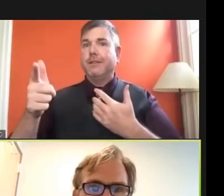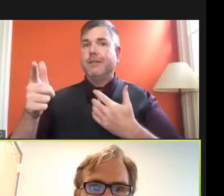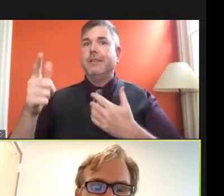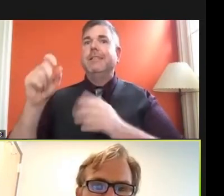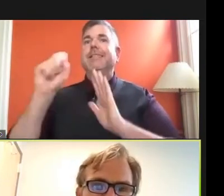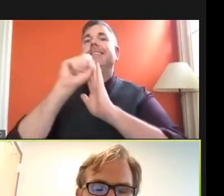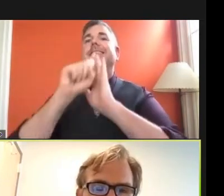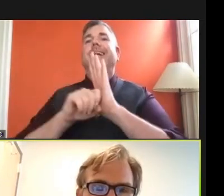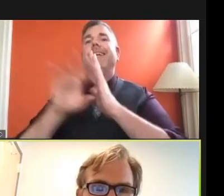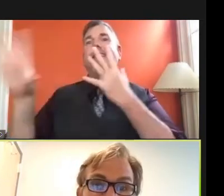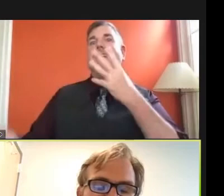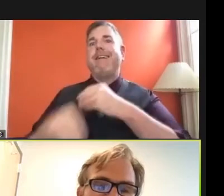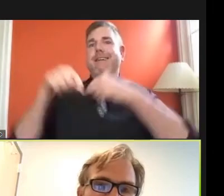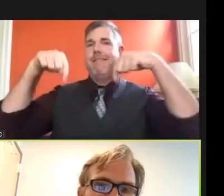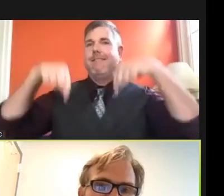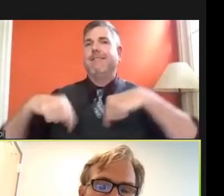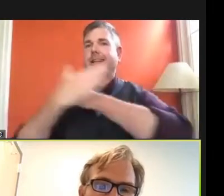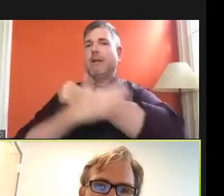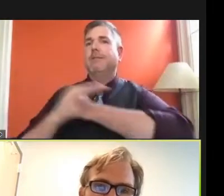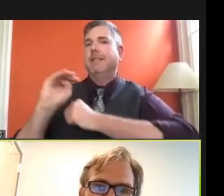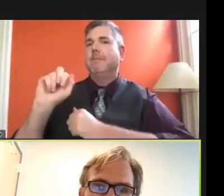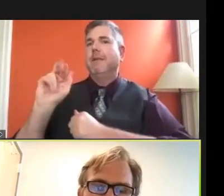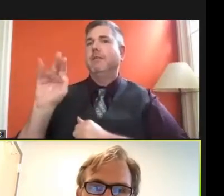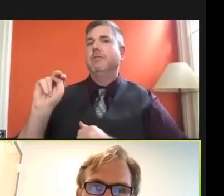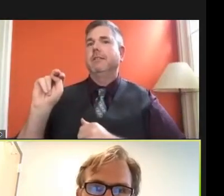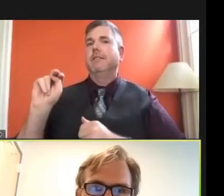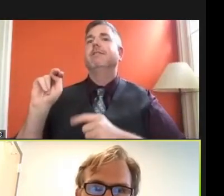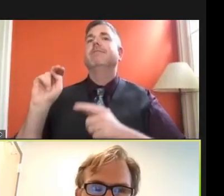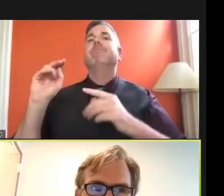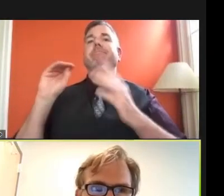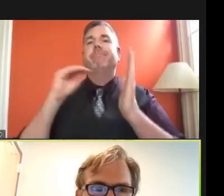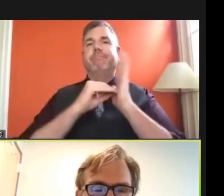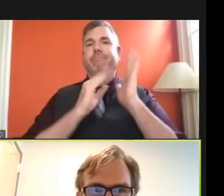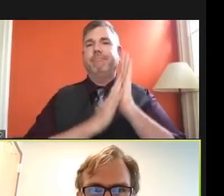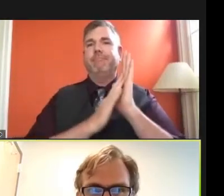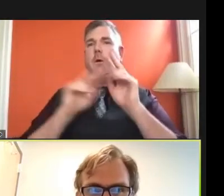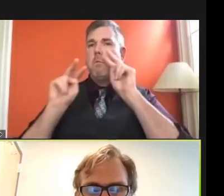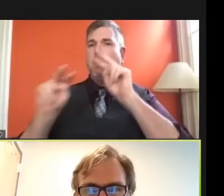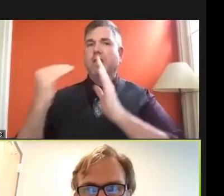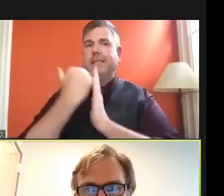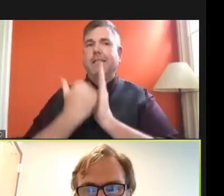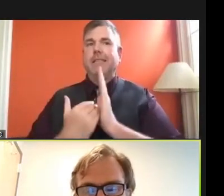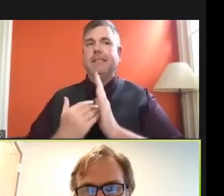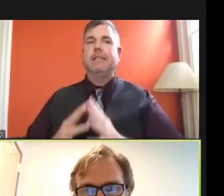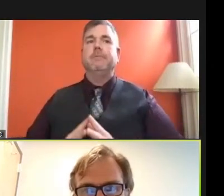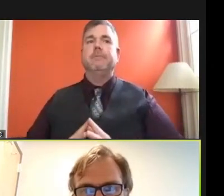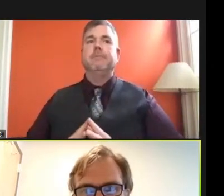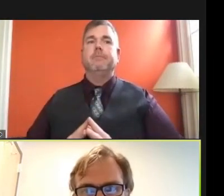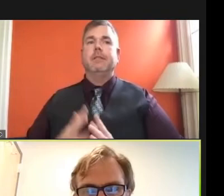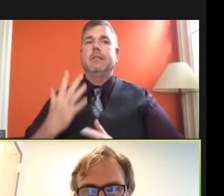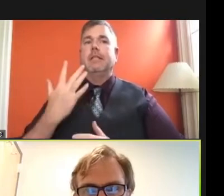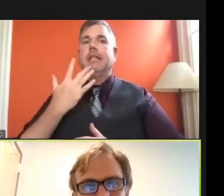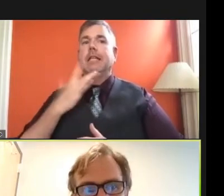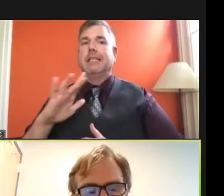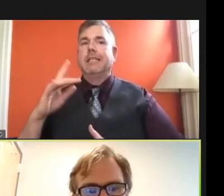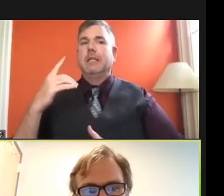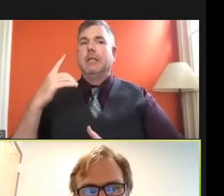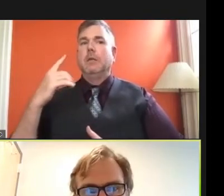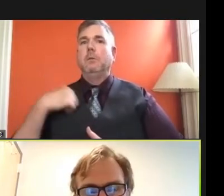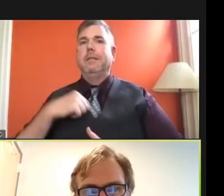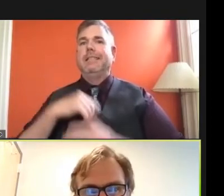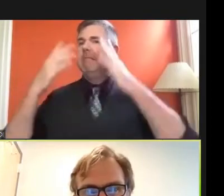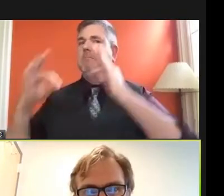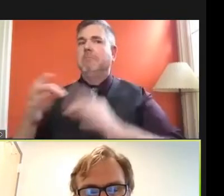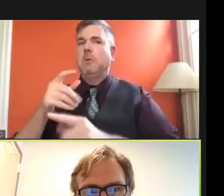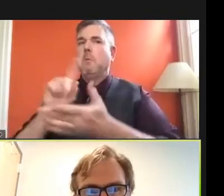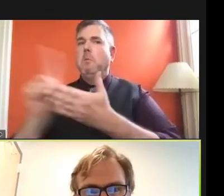had chosen to preemptively not move forward in. So I think that was an illustration of the spirit that we're going to